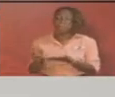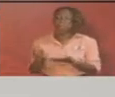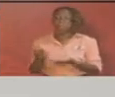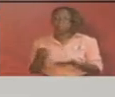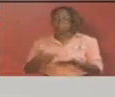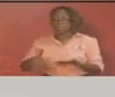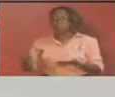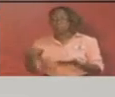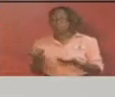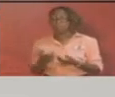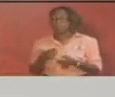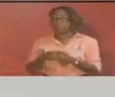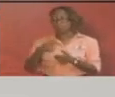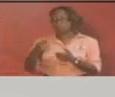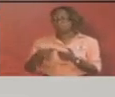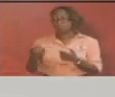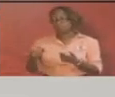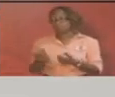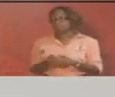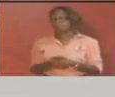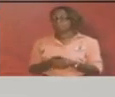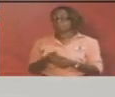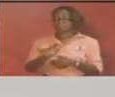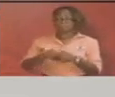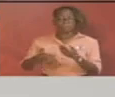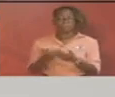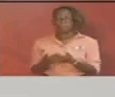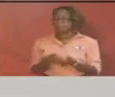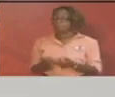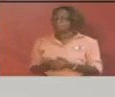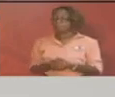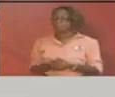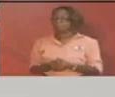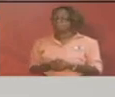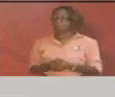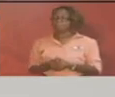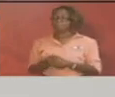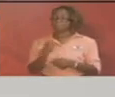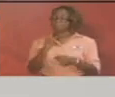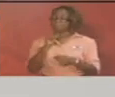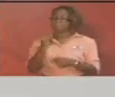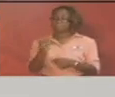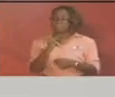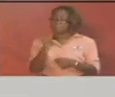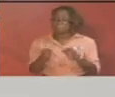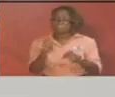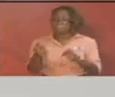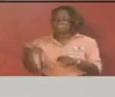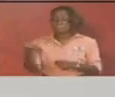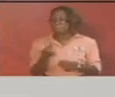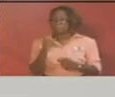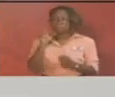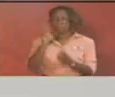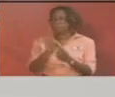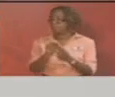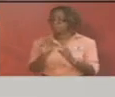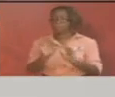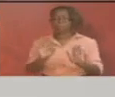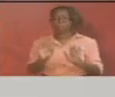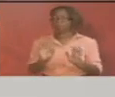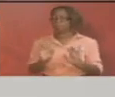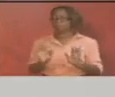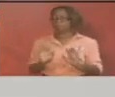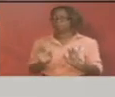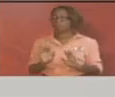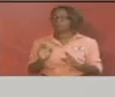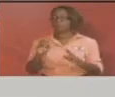that's the pre-screening she was speaking of. So people won't be deferred. Is really a clinical pre-screening, just out of an abundance of caution, so that we